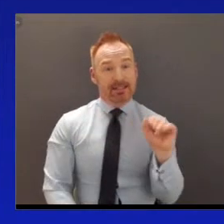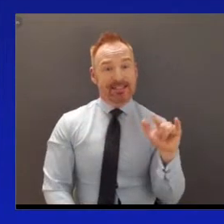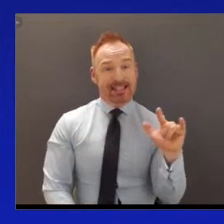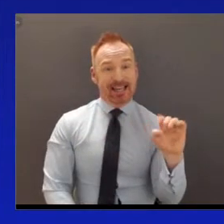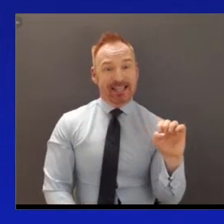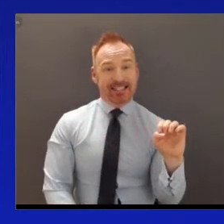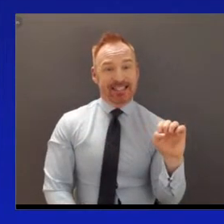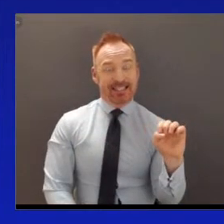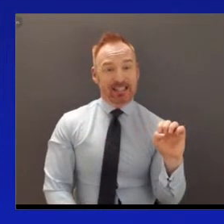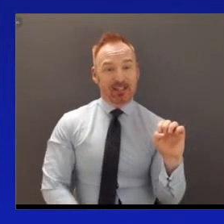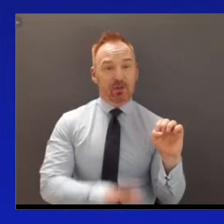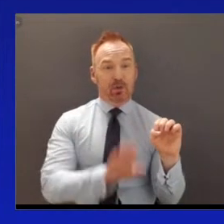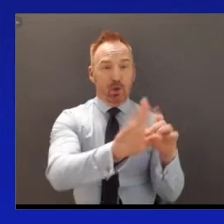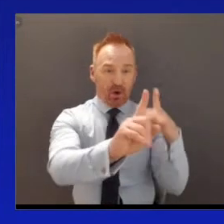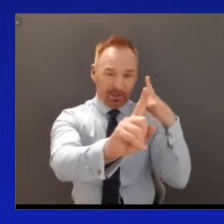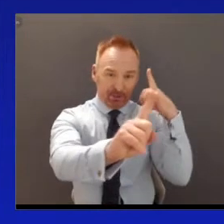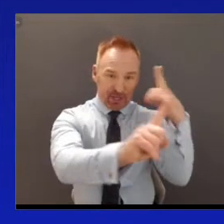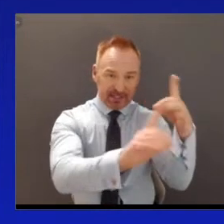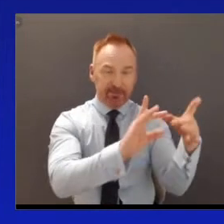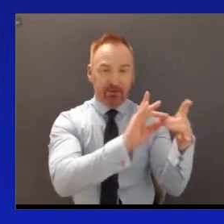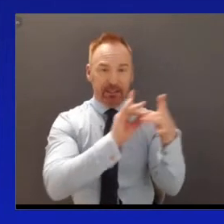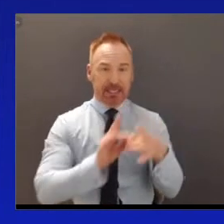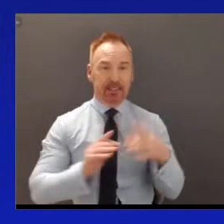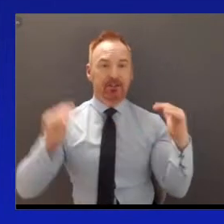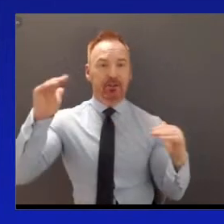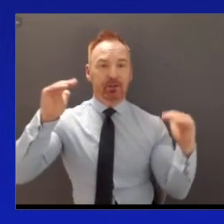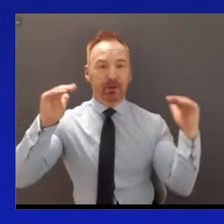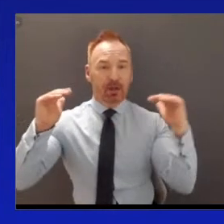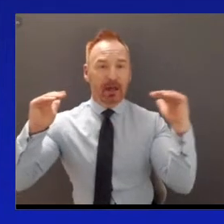objectives that you have in terms of equity?